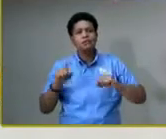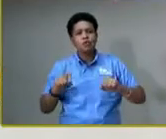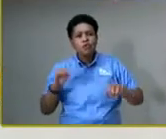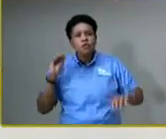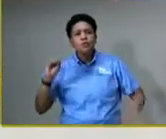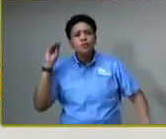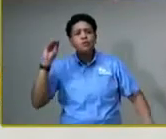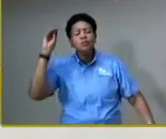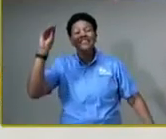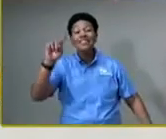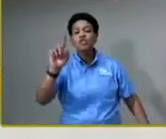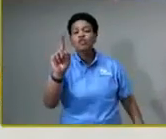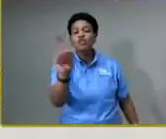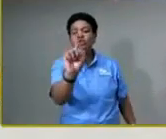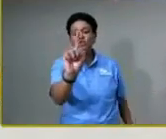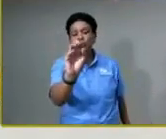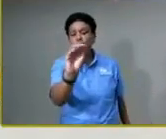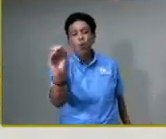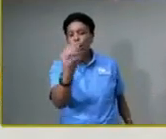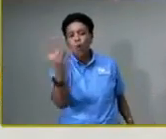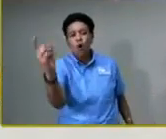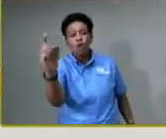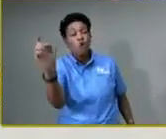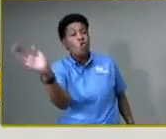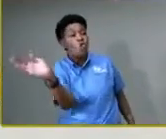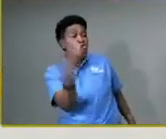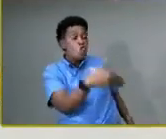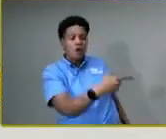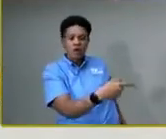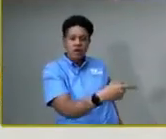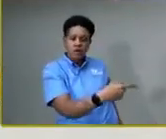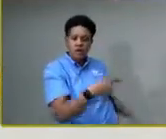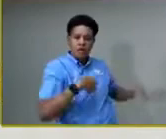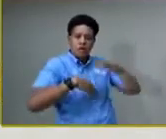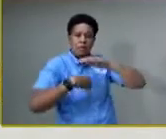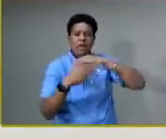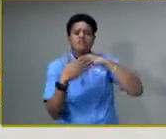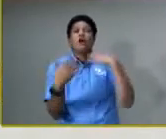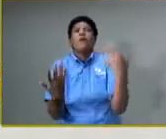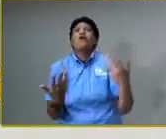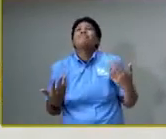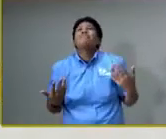that no one should be turned away based on